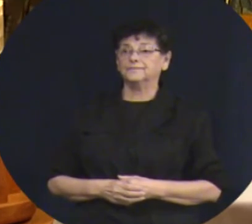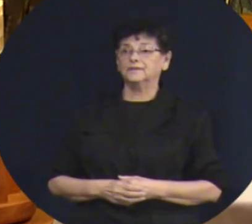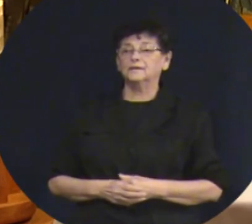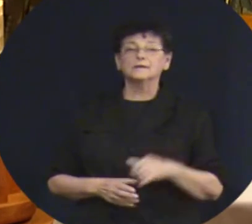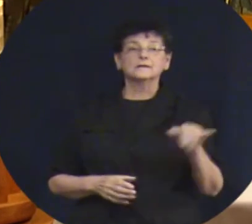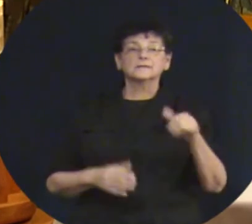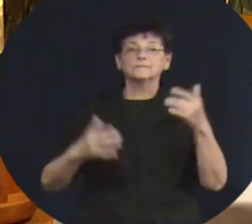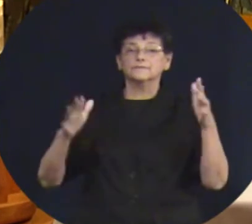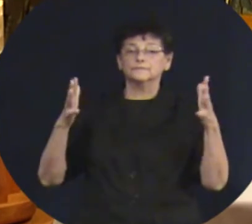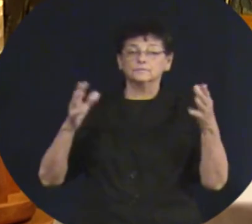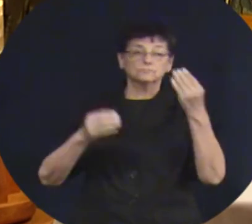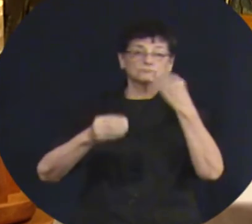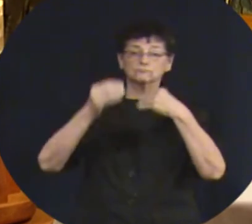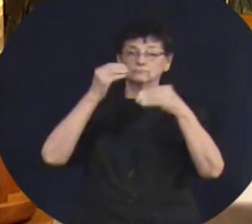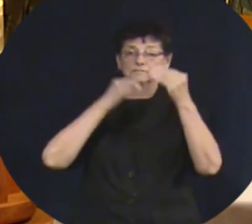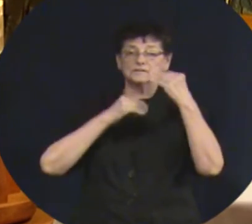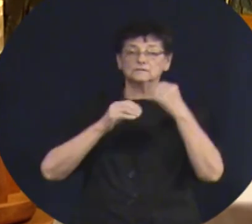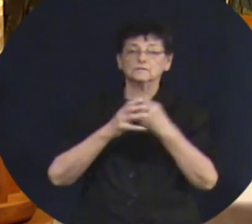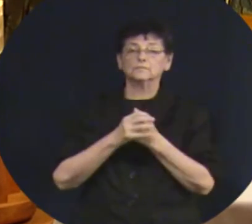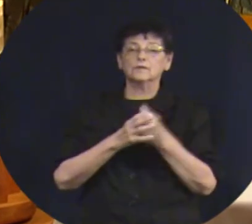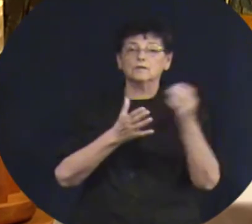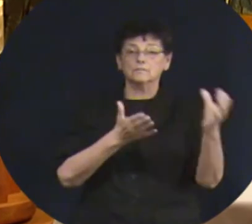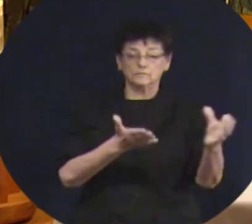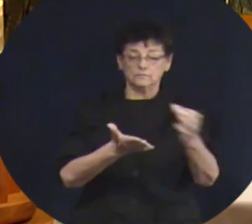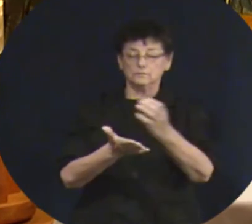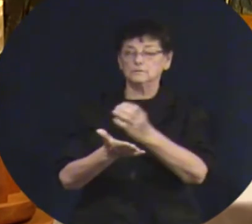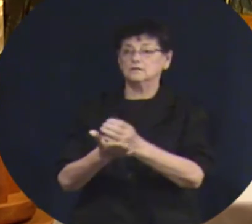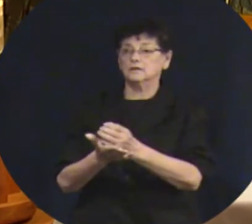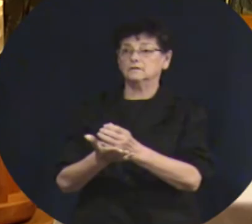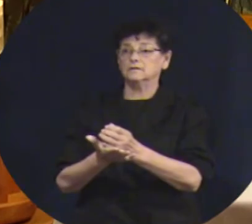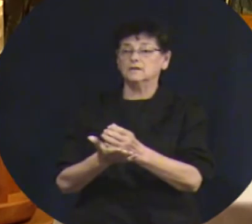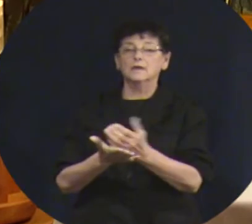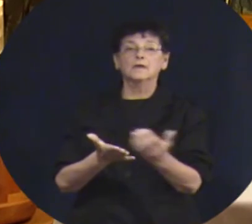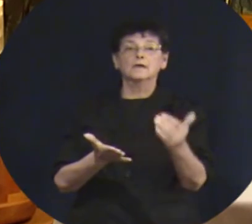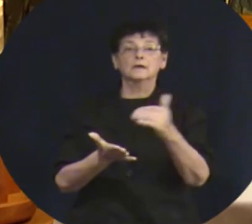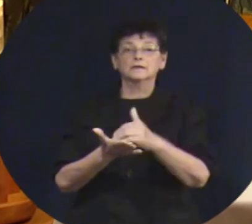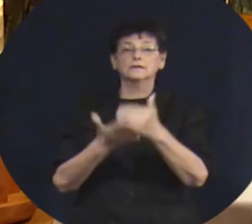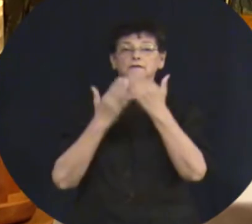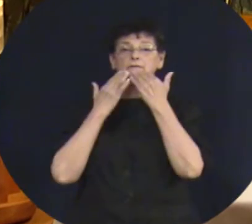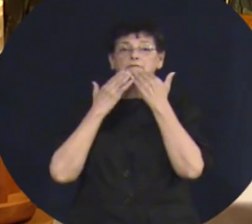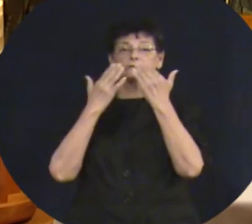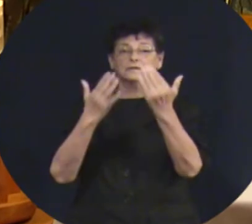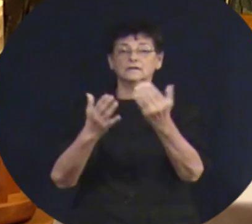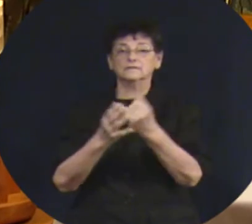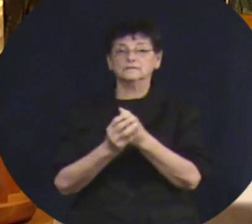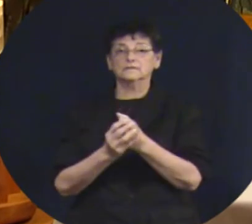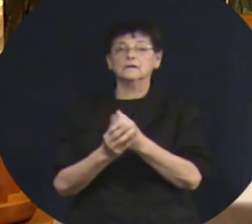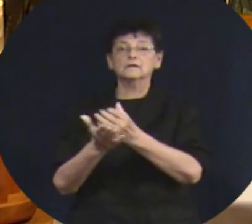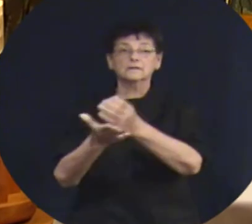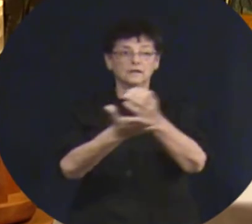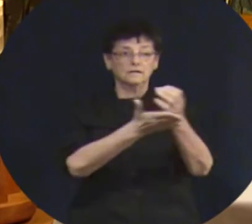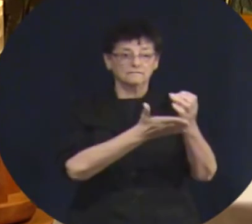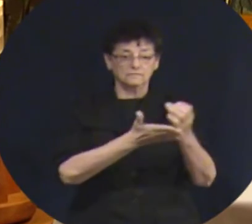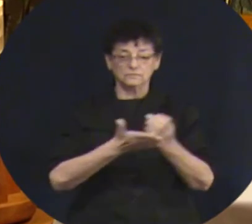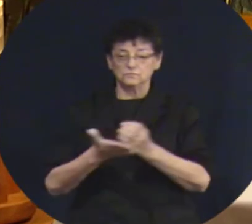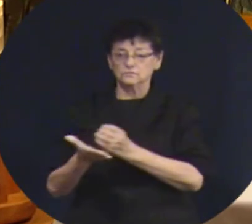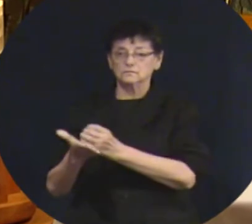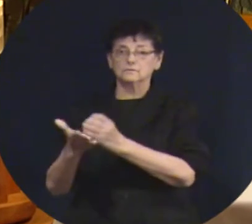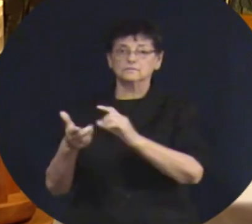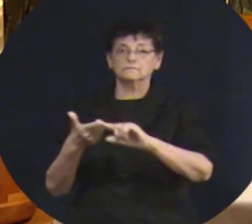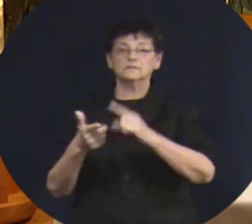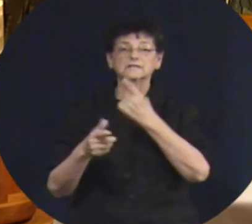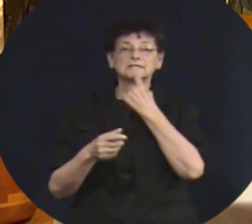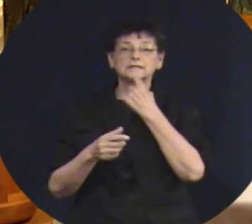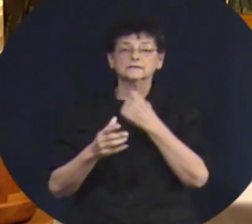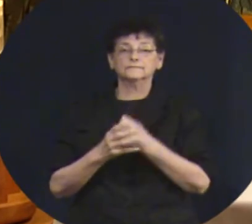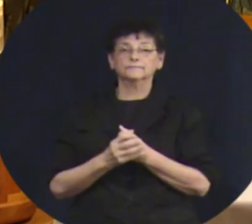In a similar way, when supper was ended, he took the chalice, and once more, giving thanks, he gave it to his disciples,